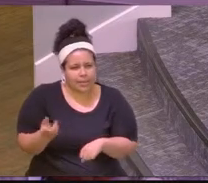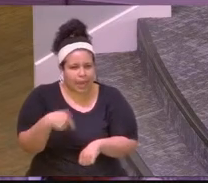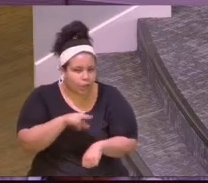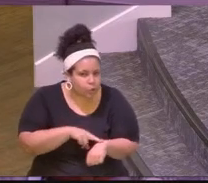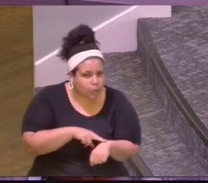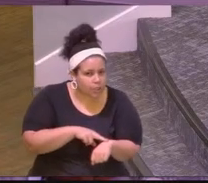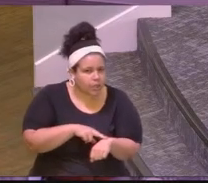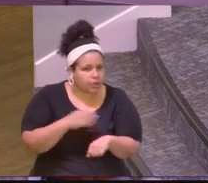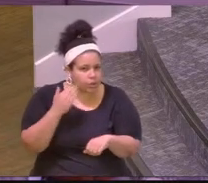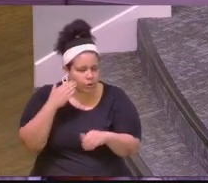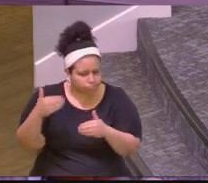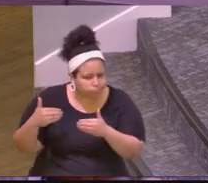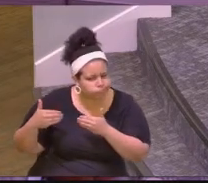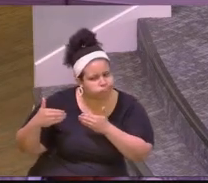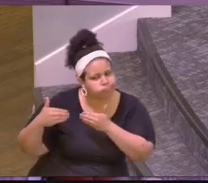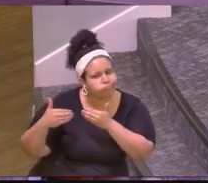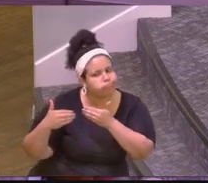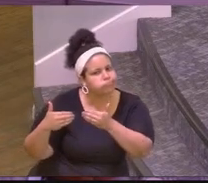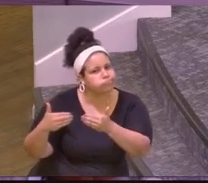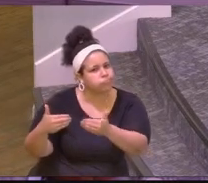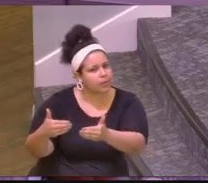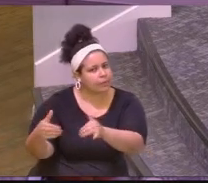right reasons.